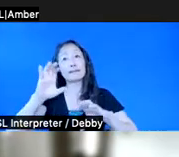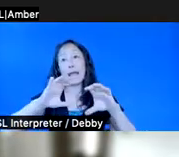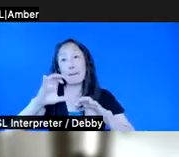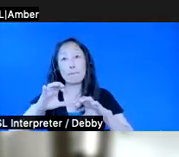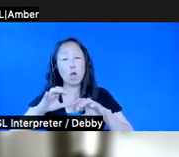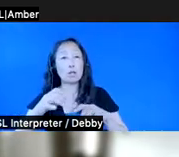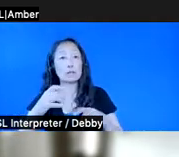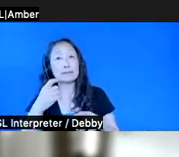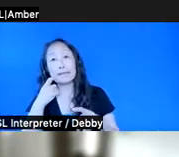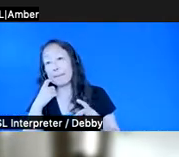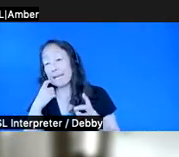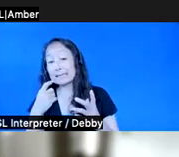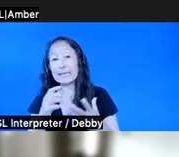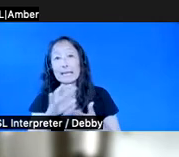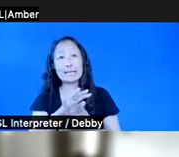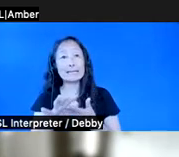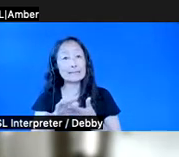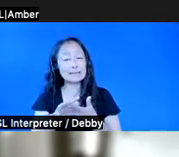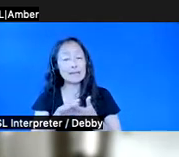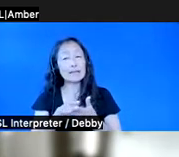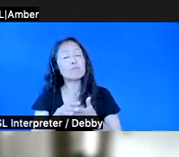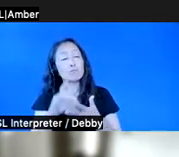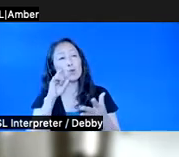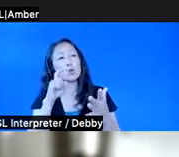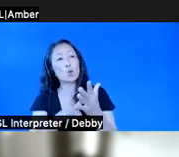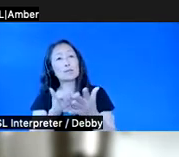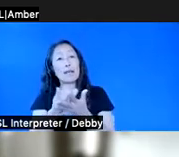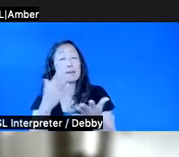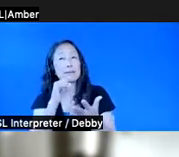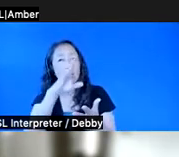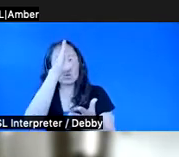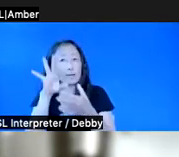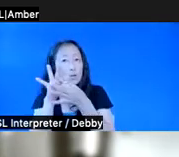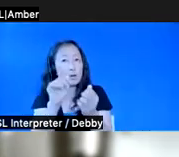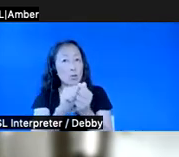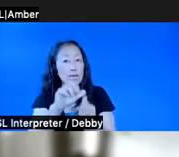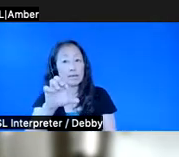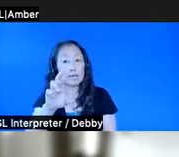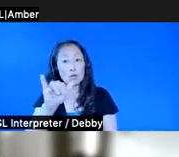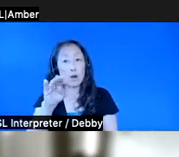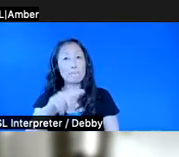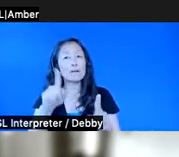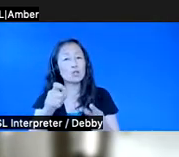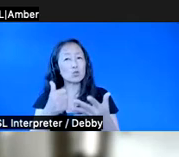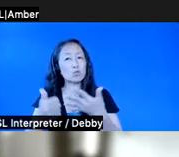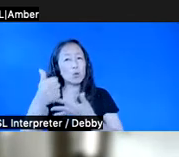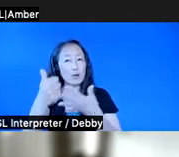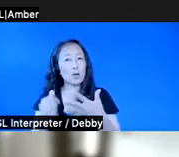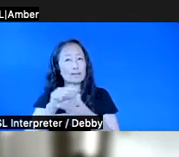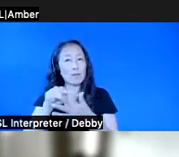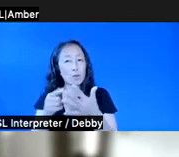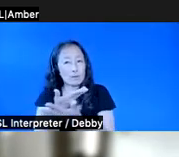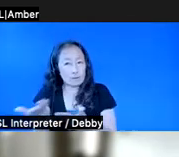to the crime are noted, but prioritized appropriately. You know, there's a lot of rules about